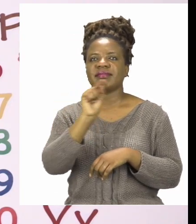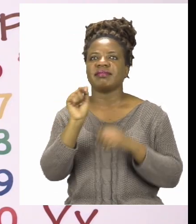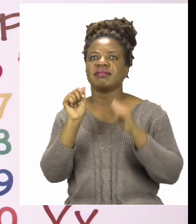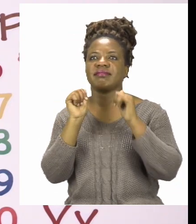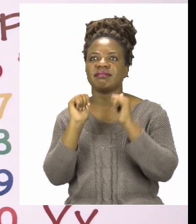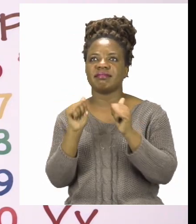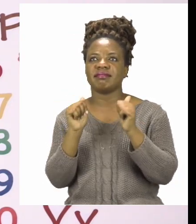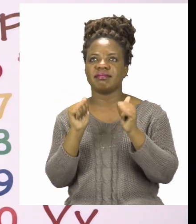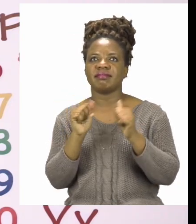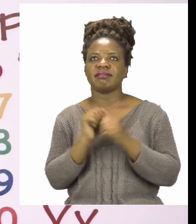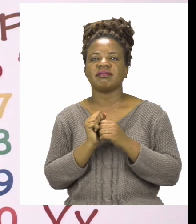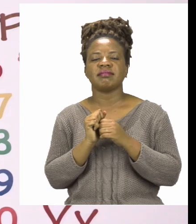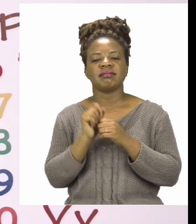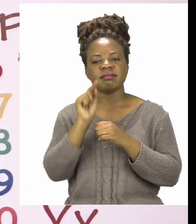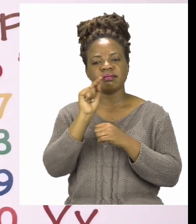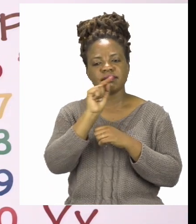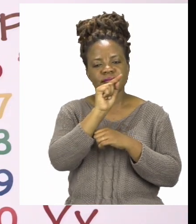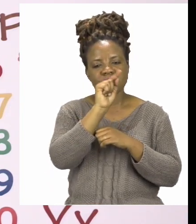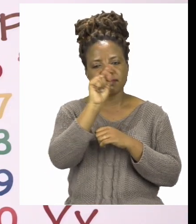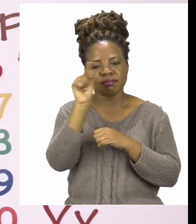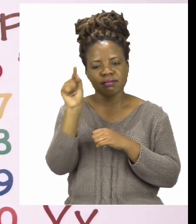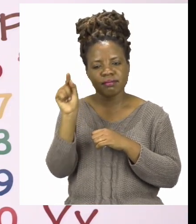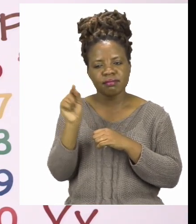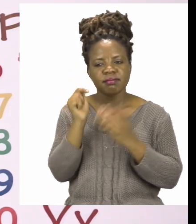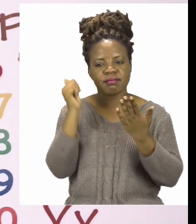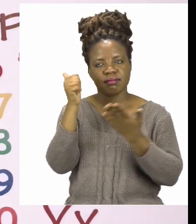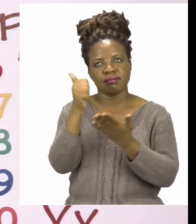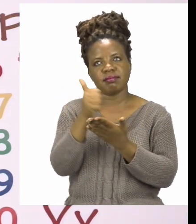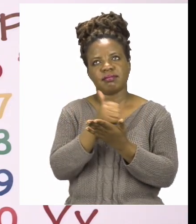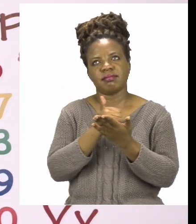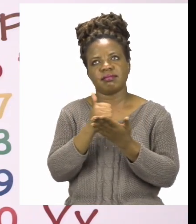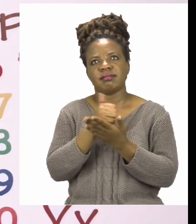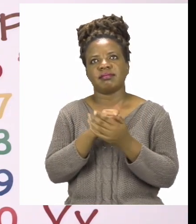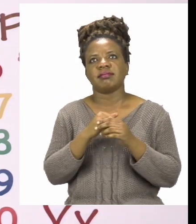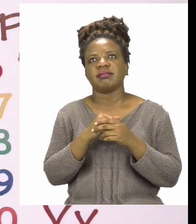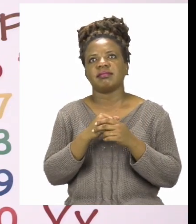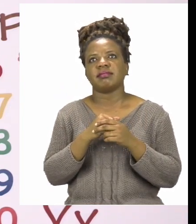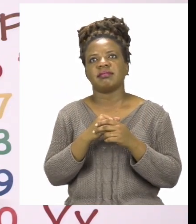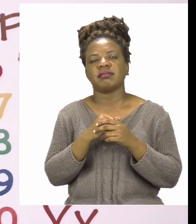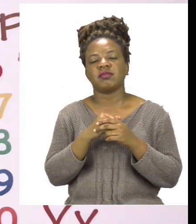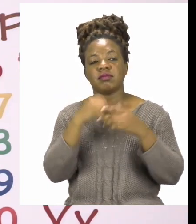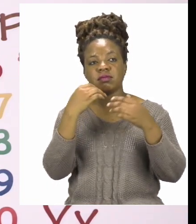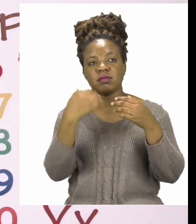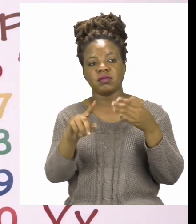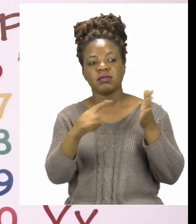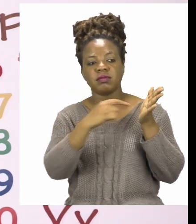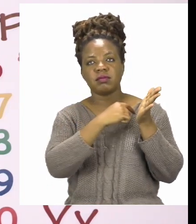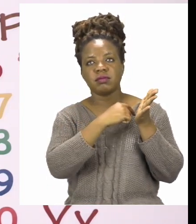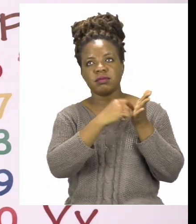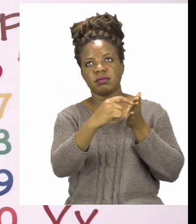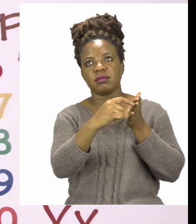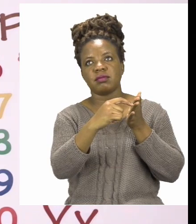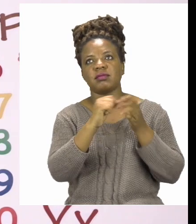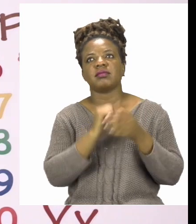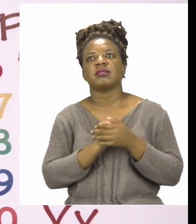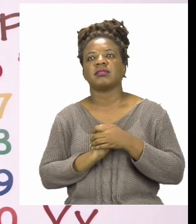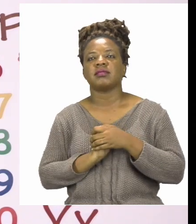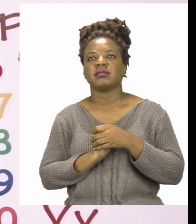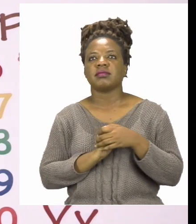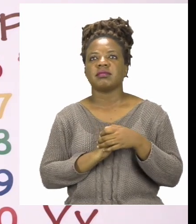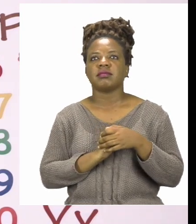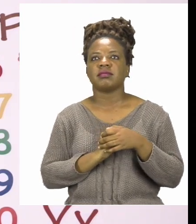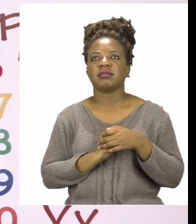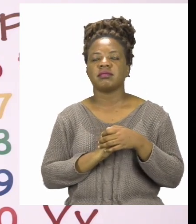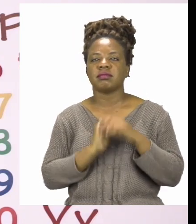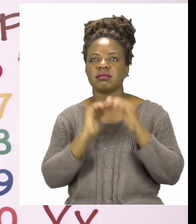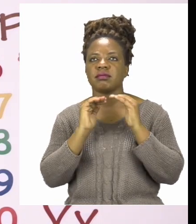circle neatly so that we can still see the word. And then after that, cross it out so you don't have to look for it again. The next